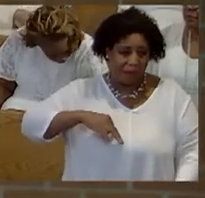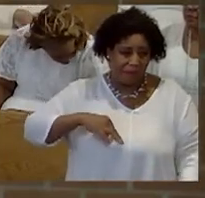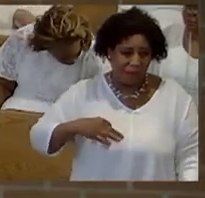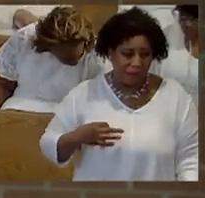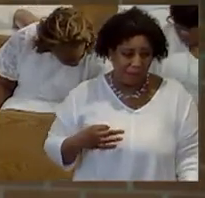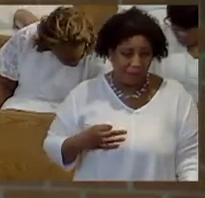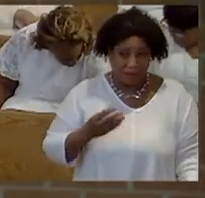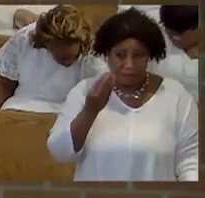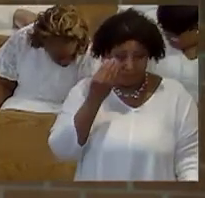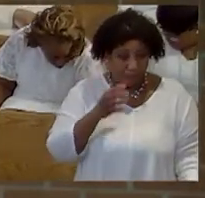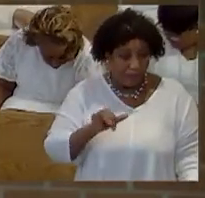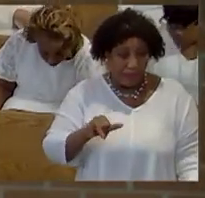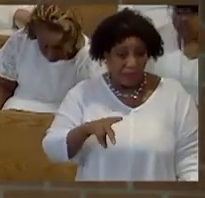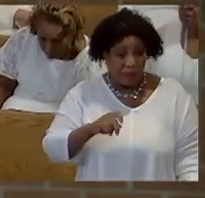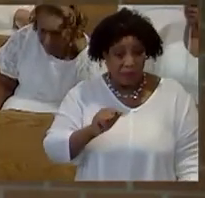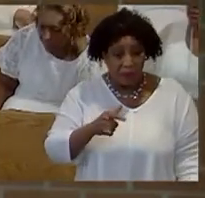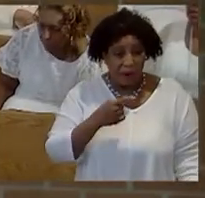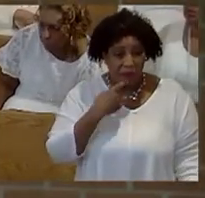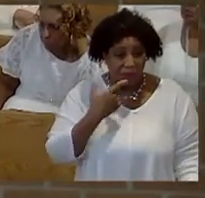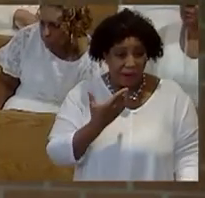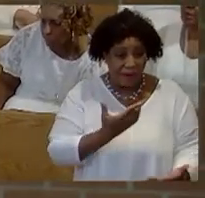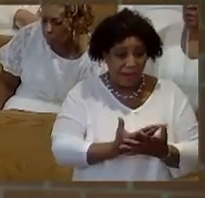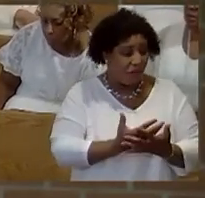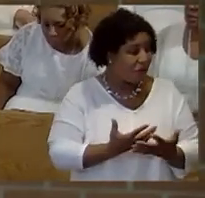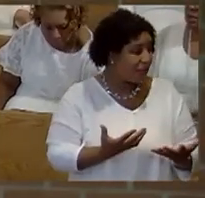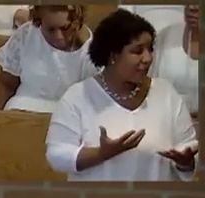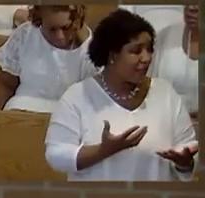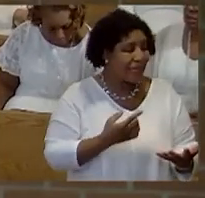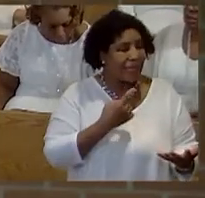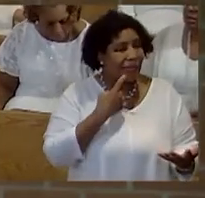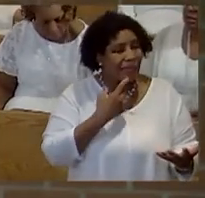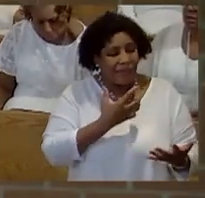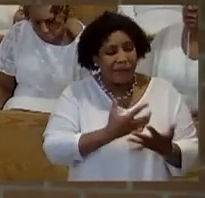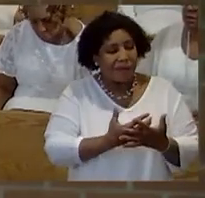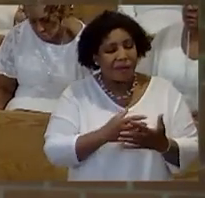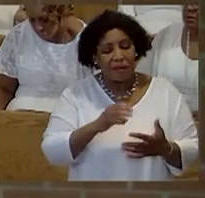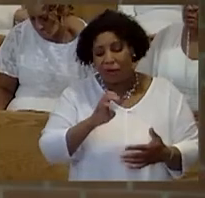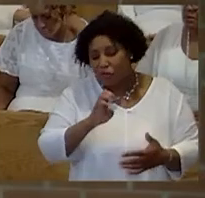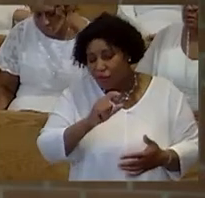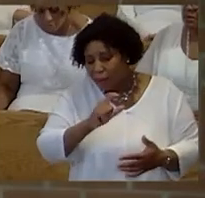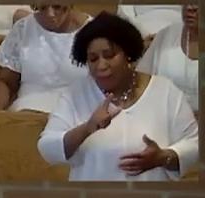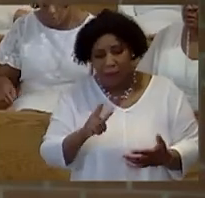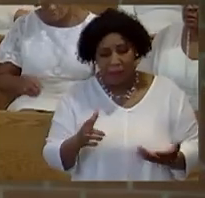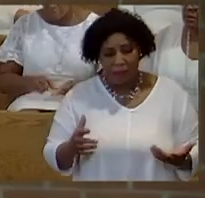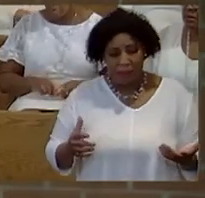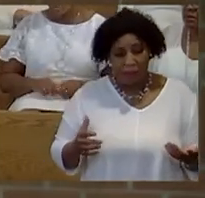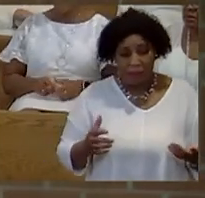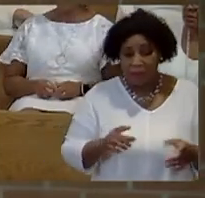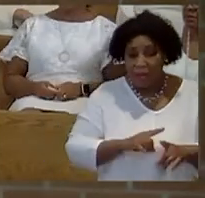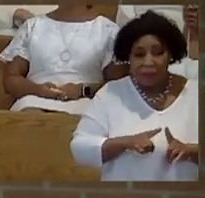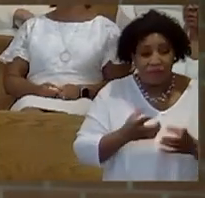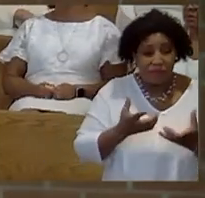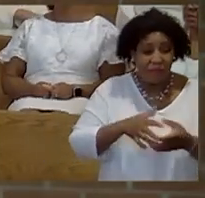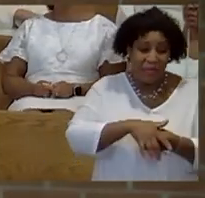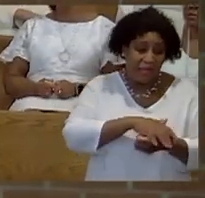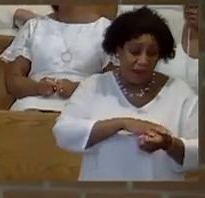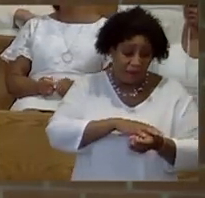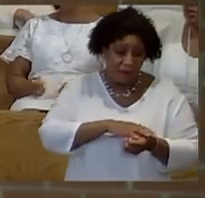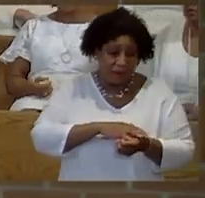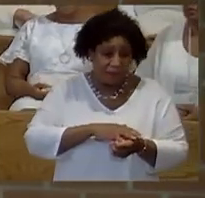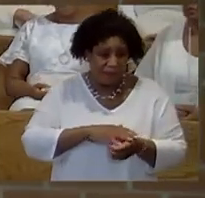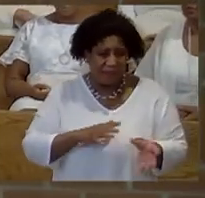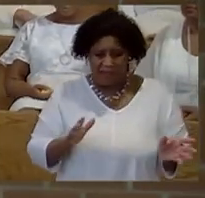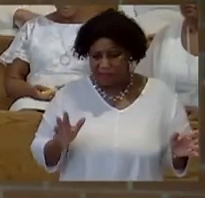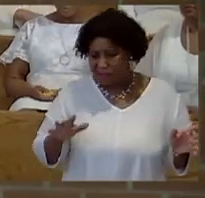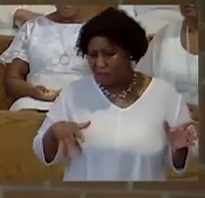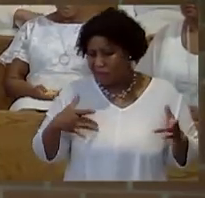And I'm going to tell you, like Paul's in jail, he's incarcerated, he's in a critical situation of his life, but he's covered. He said, I ain't